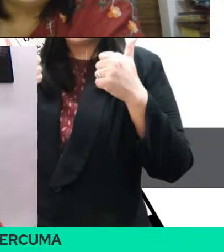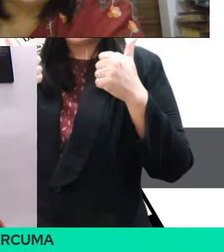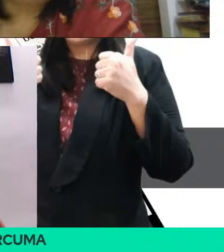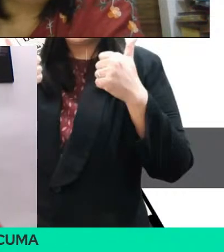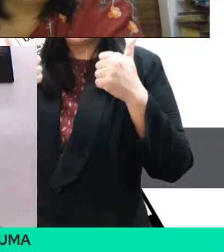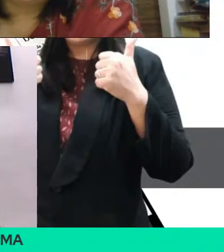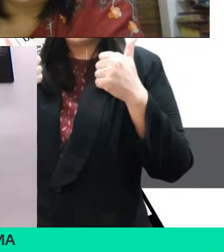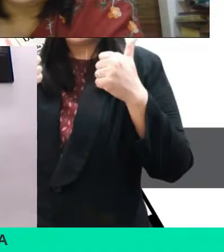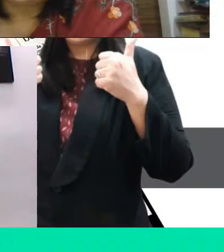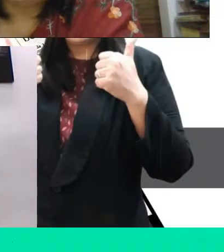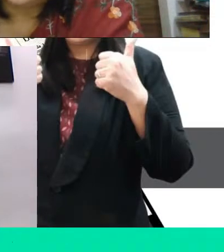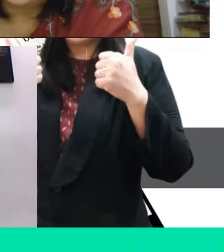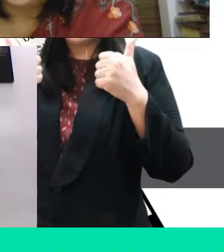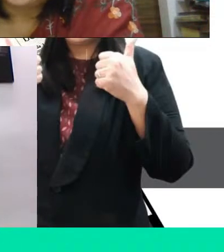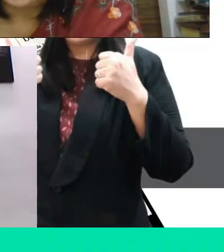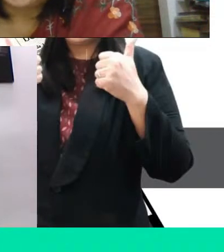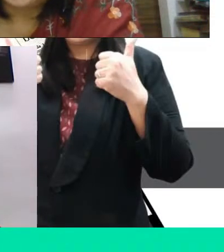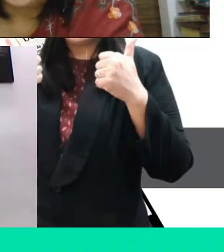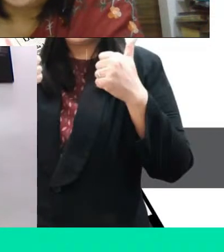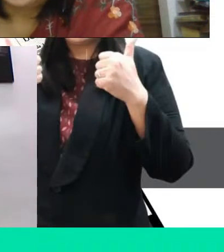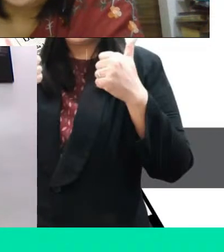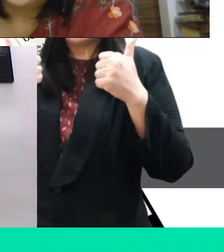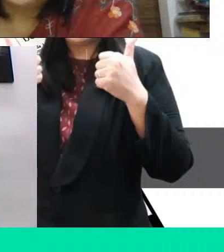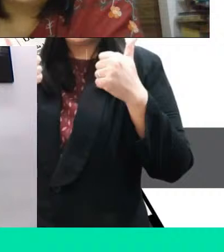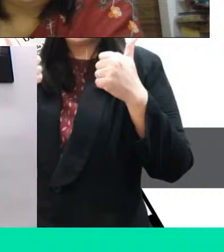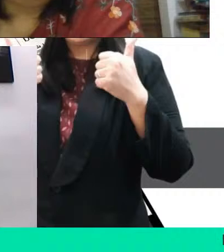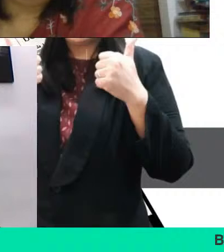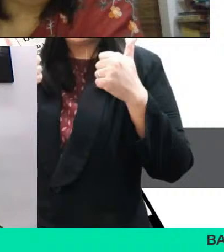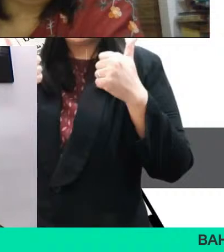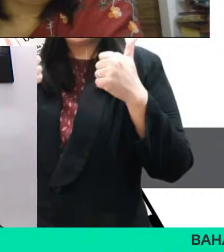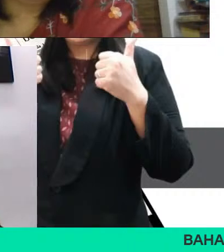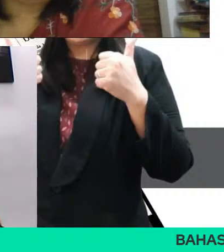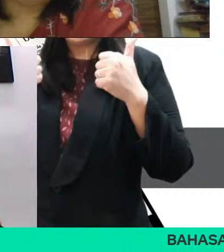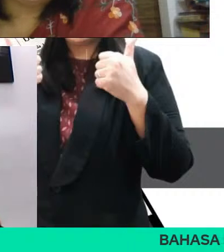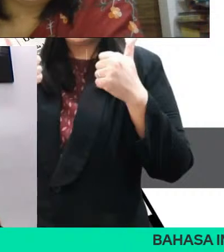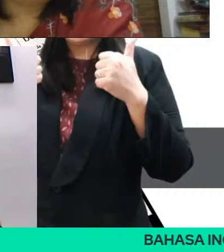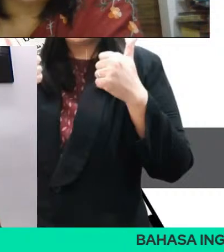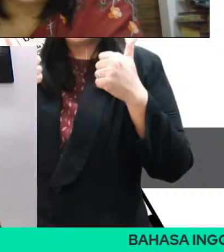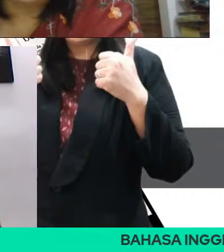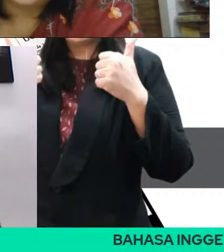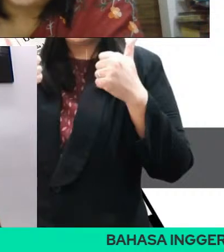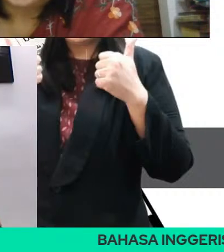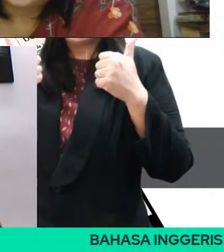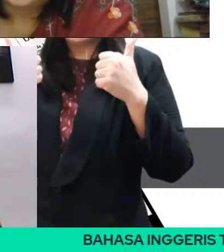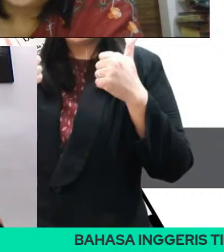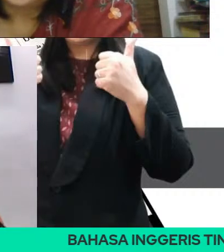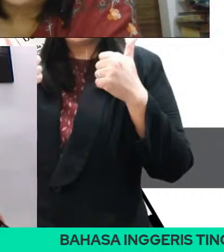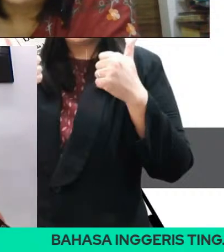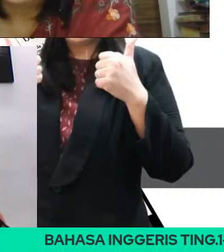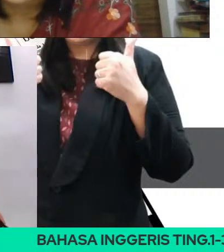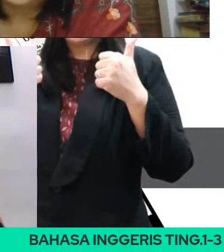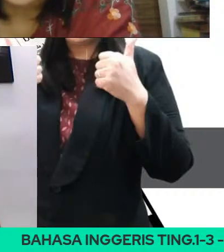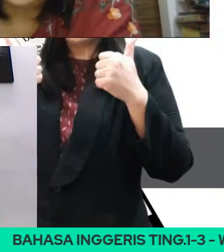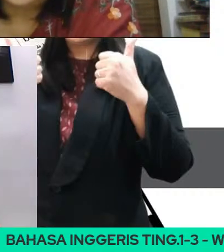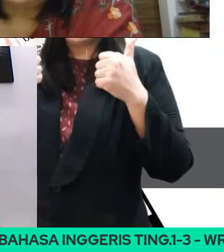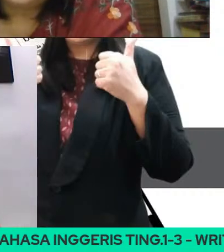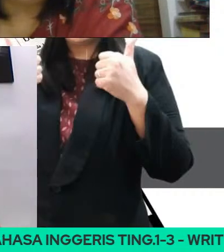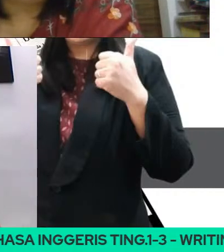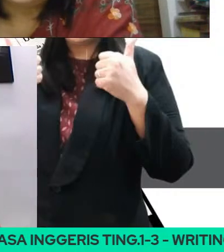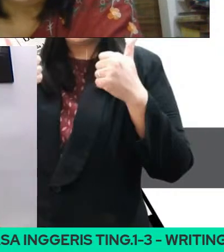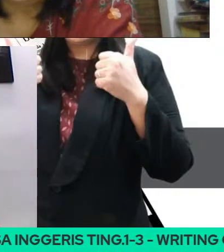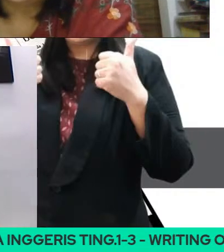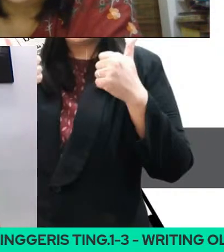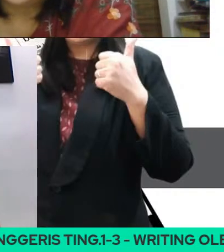EDD. Yeah, EDD account. Only with DD account, okay, you can get a cert, right? Yes, so, you must